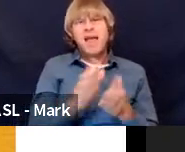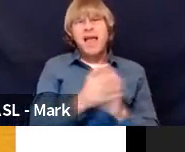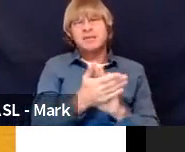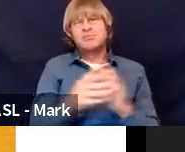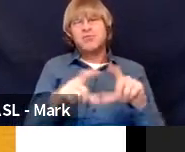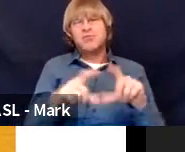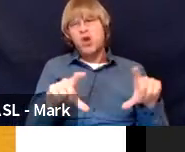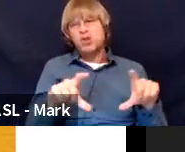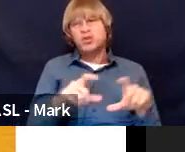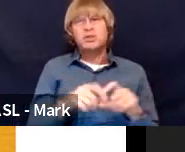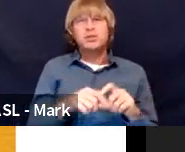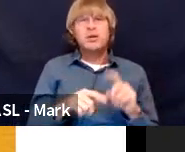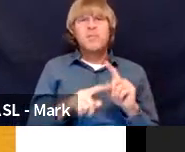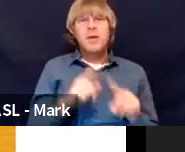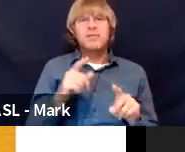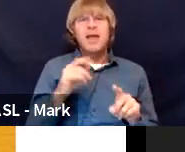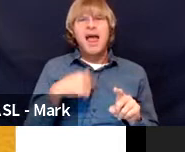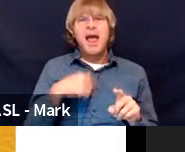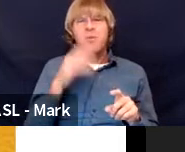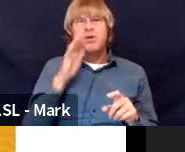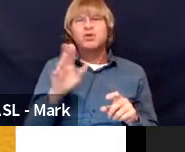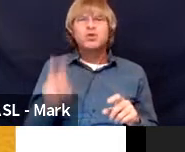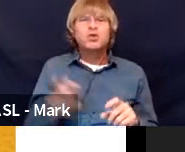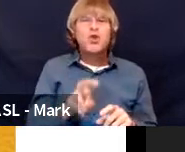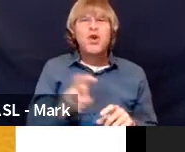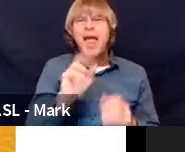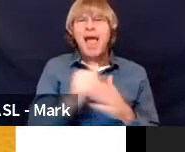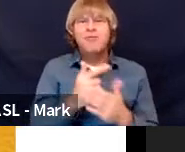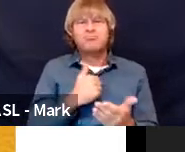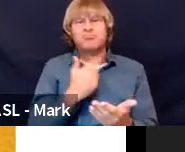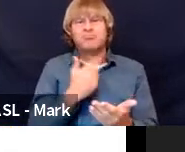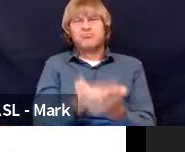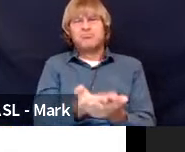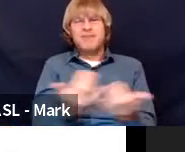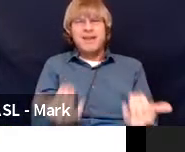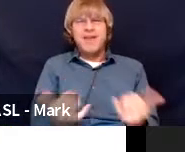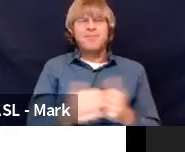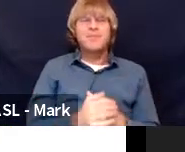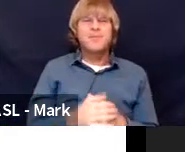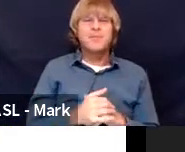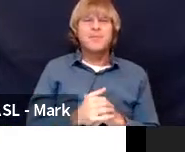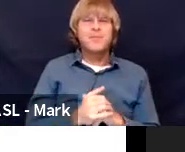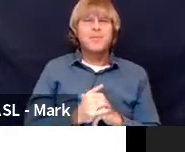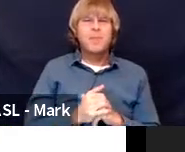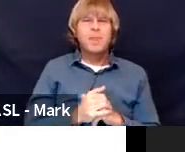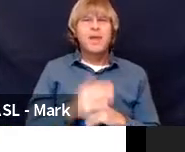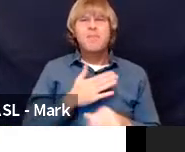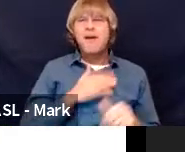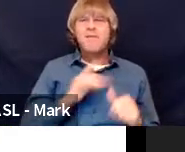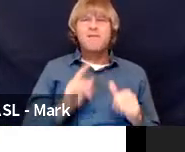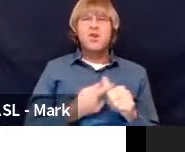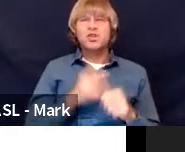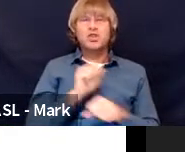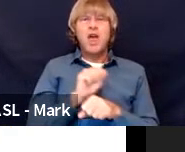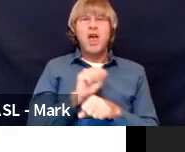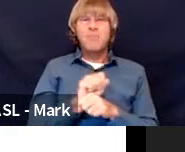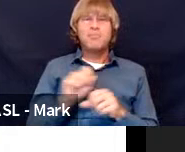cards, but I'm gonna take you on that journey of how they got, I got there today. So my first job